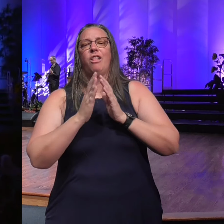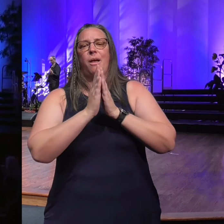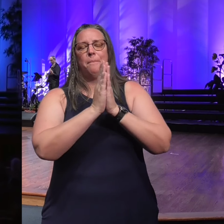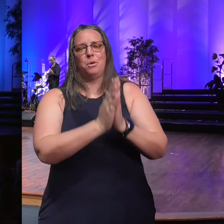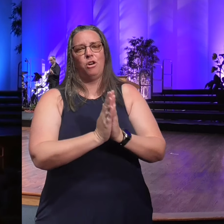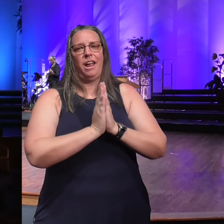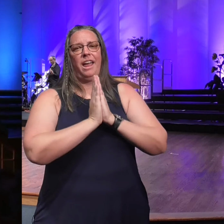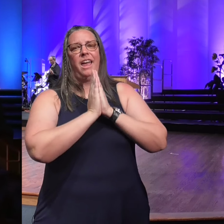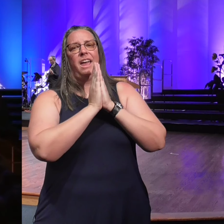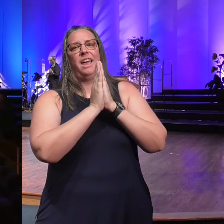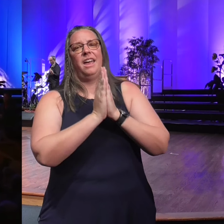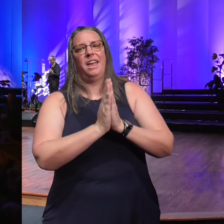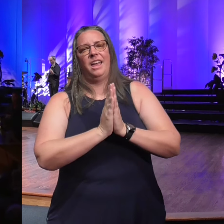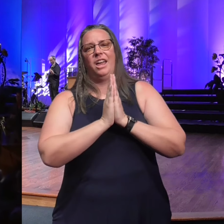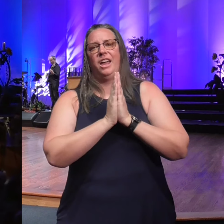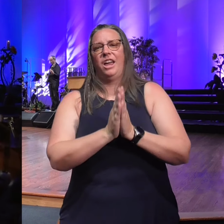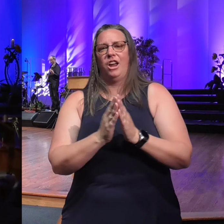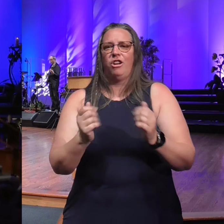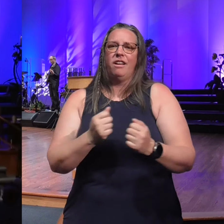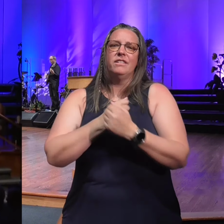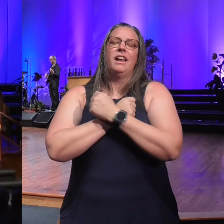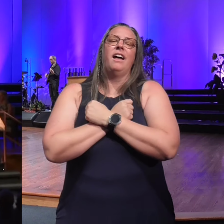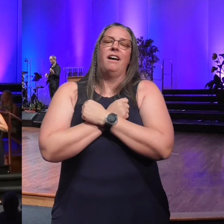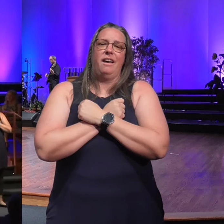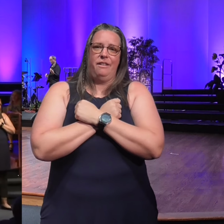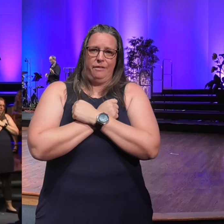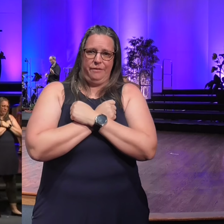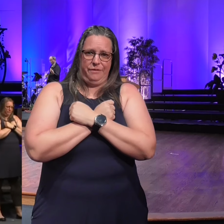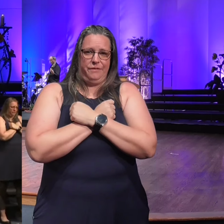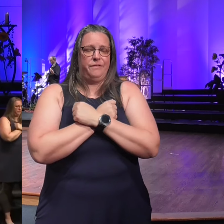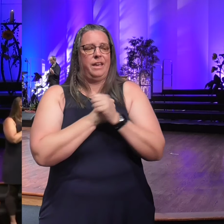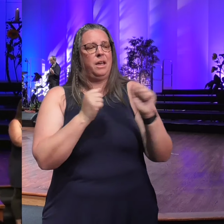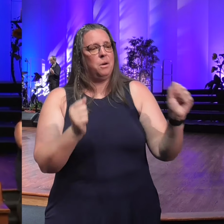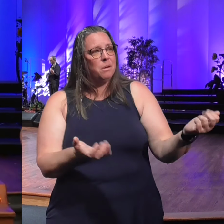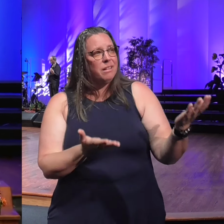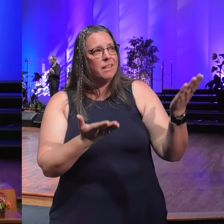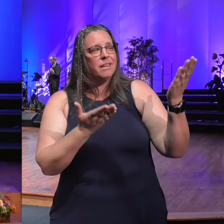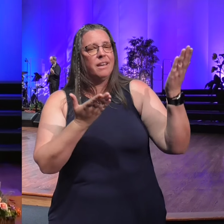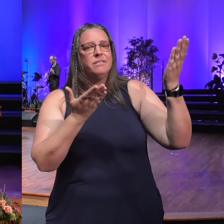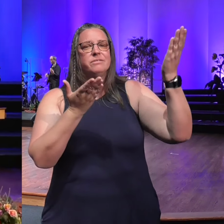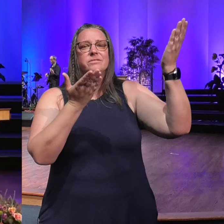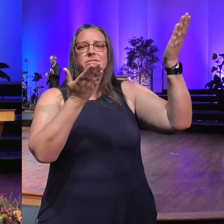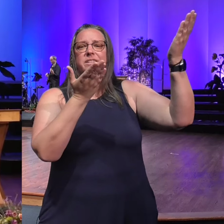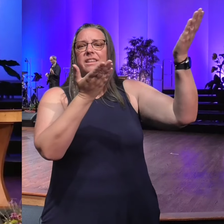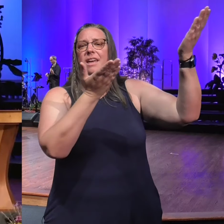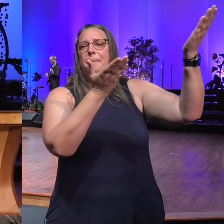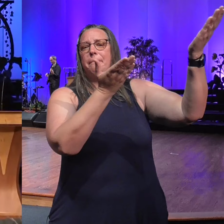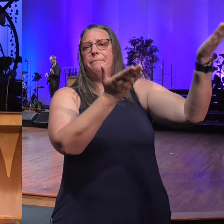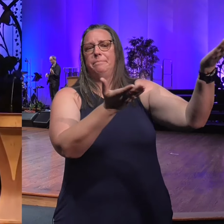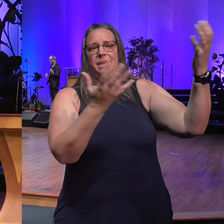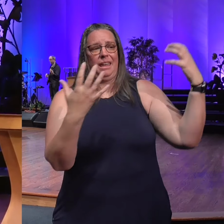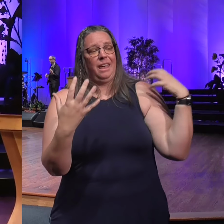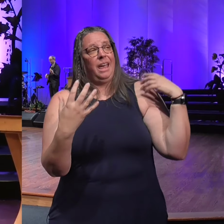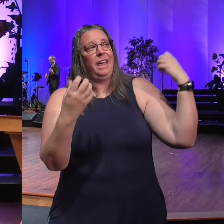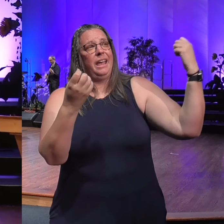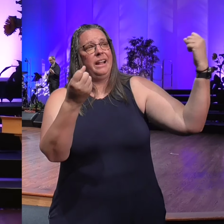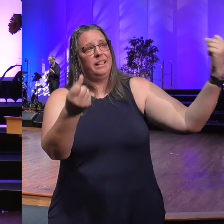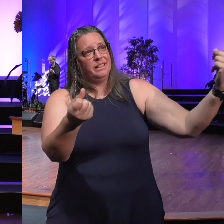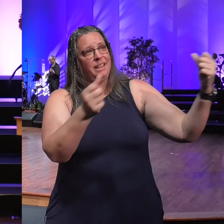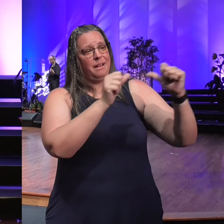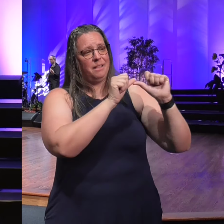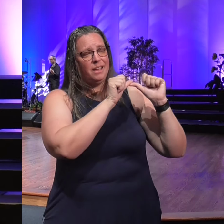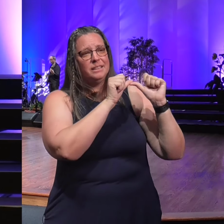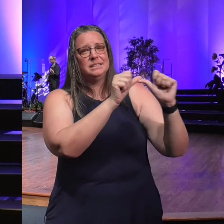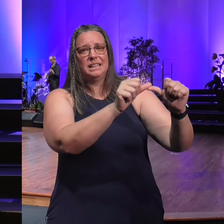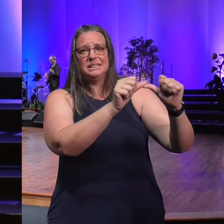for prayer love. It lifts them high. It heals them,